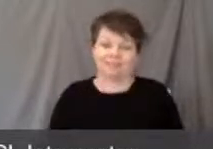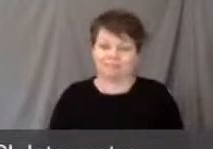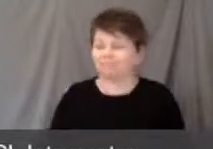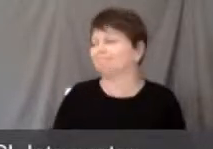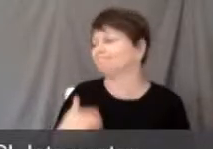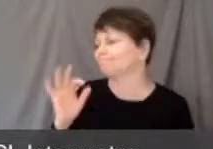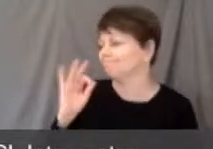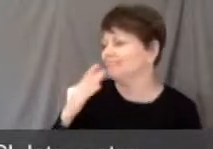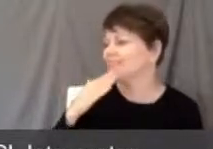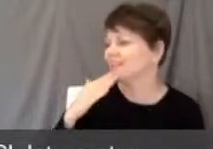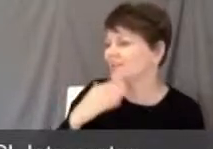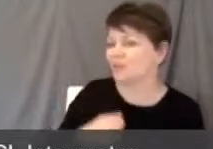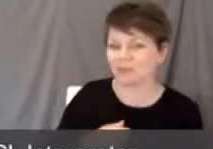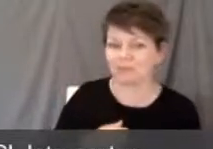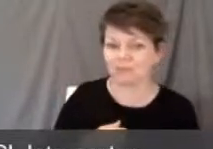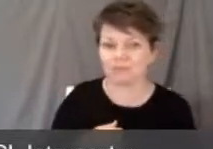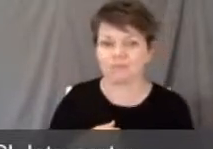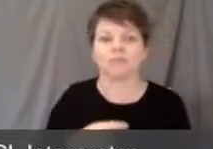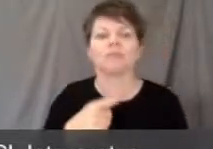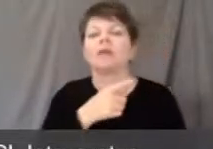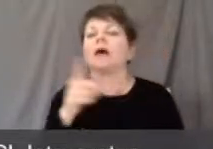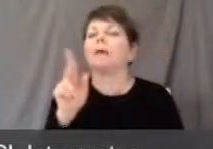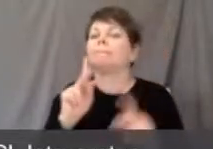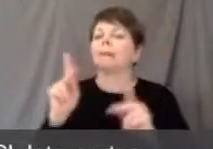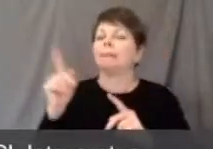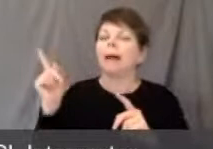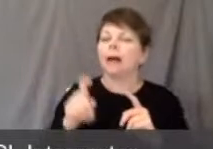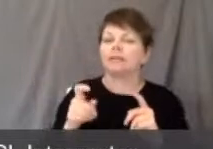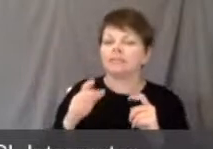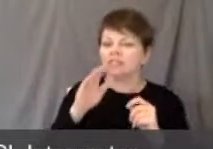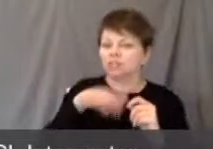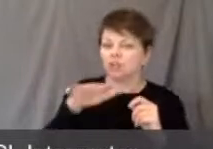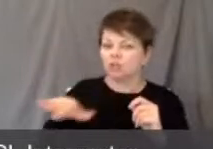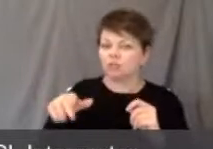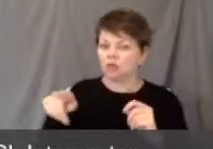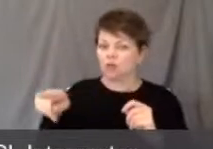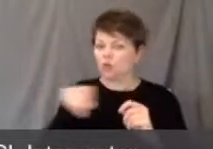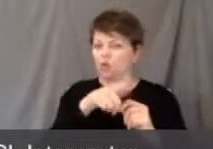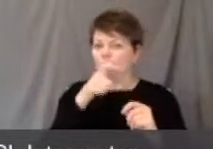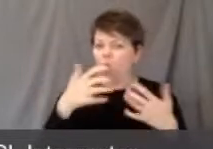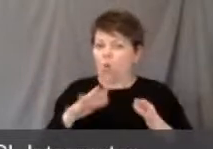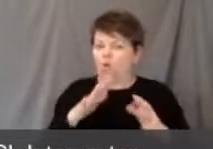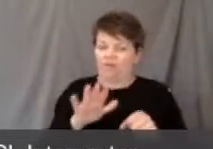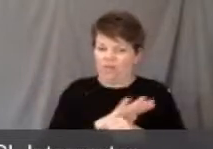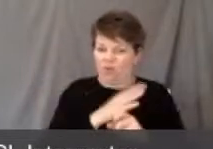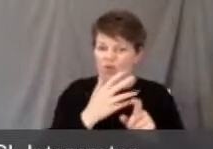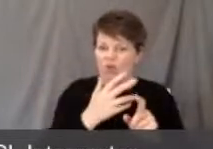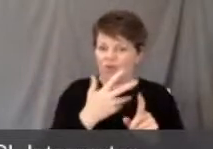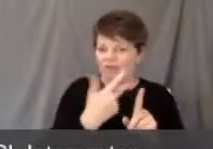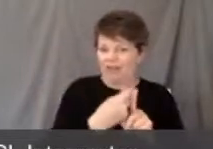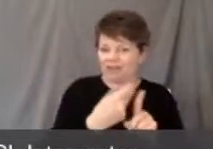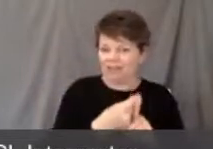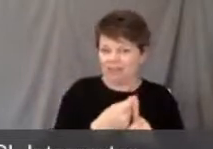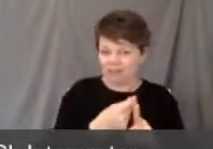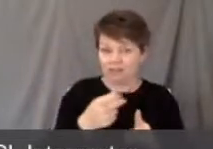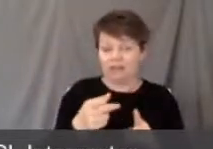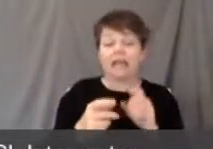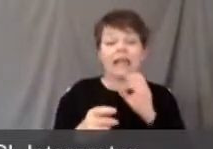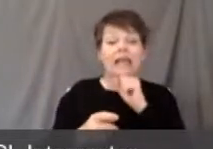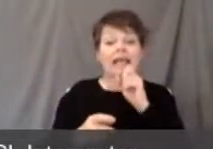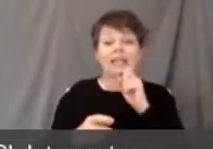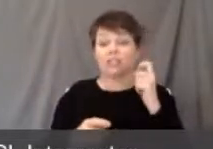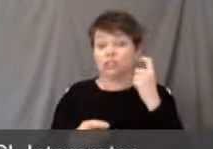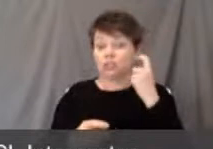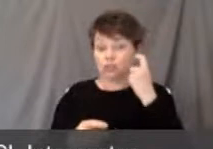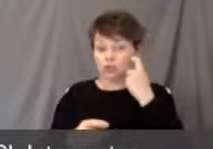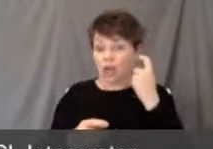slide. So we have people curious about the children already fully vaccinated. So the age range that just became eligible, is the information